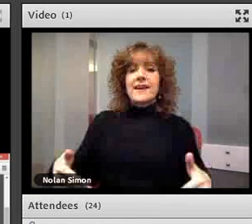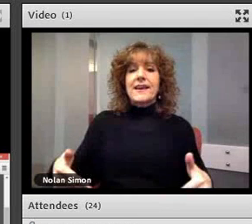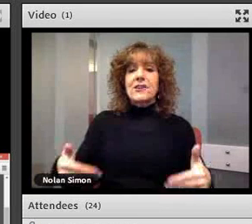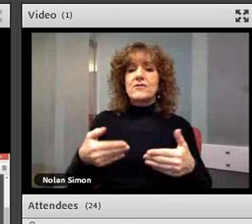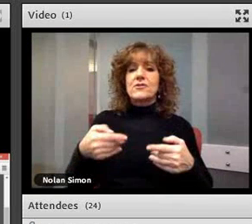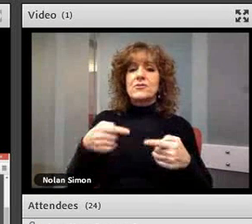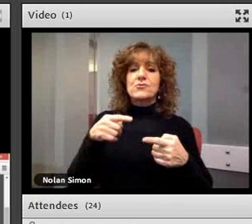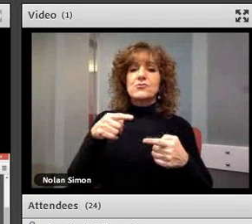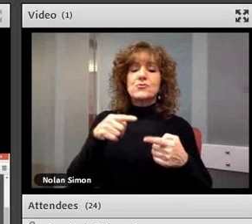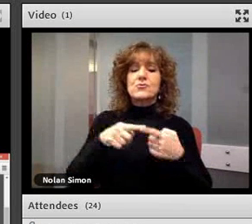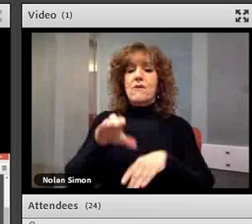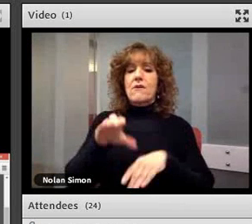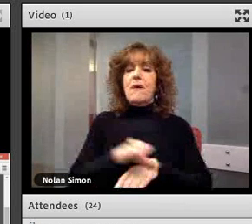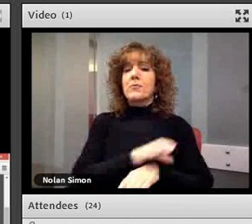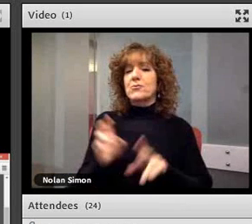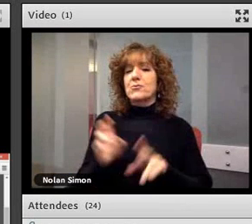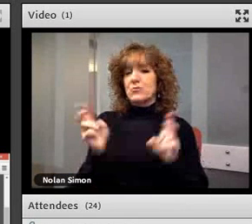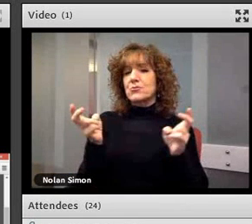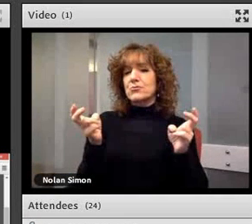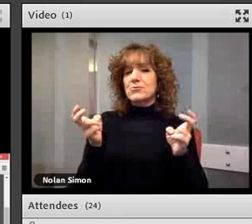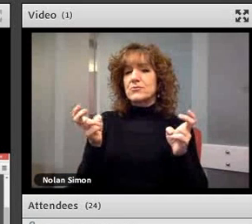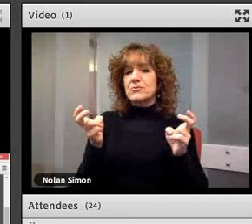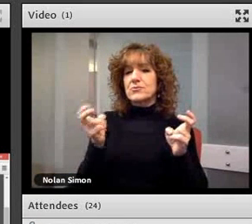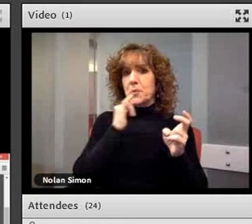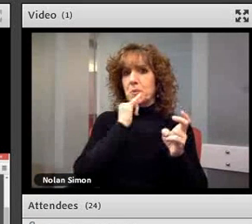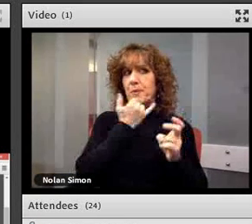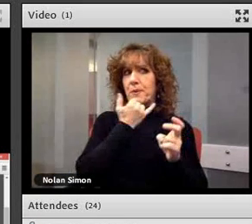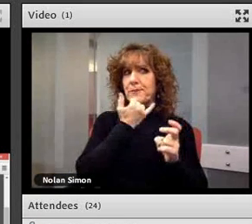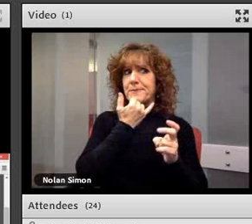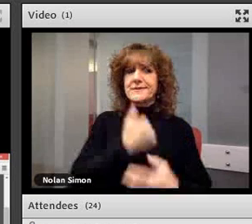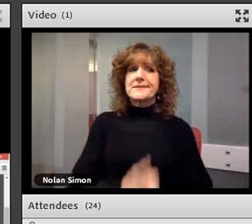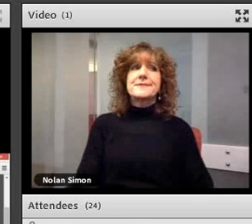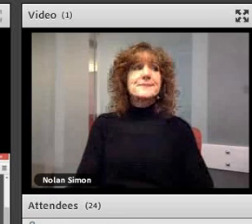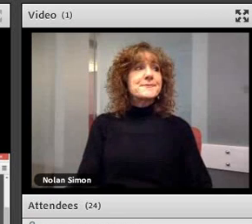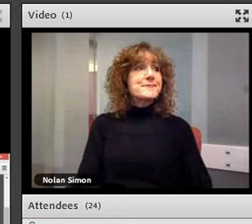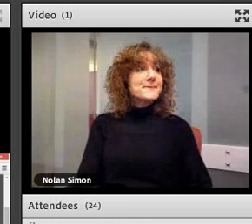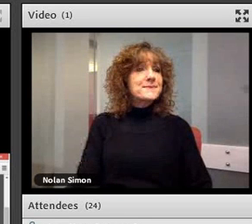Introduction to Computers. Whoops.